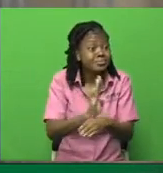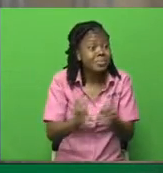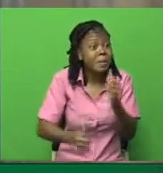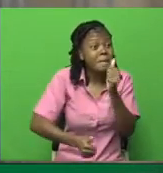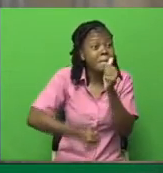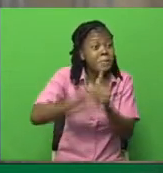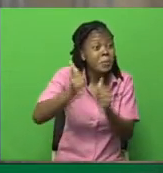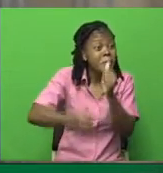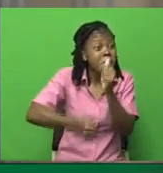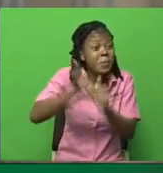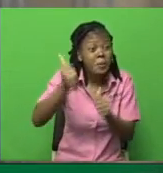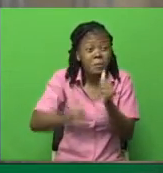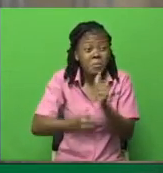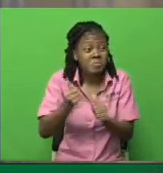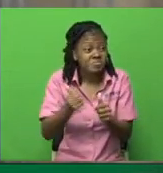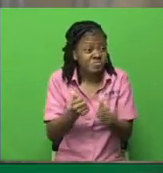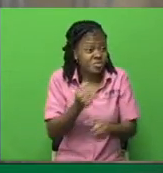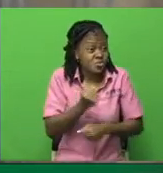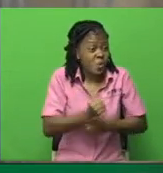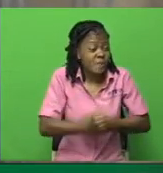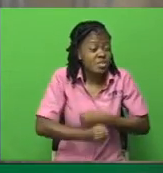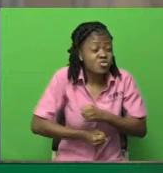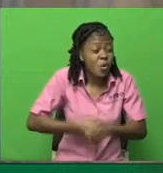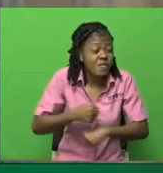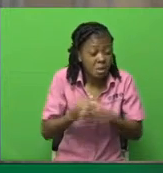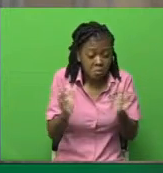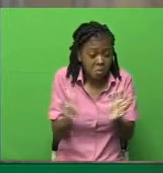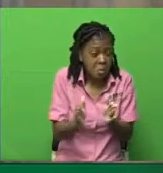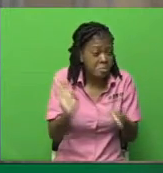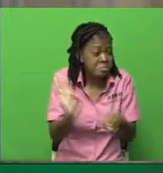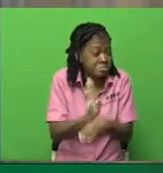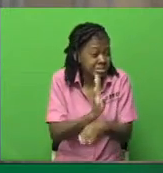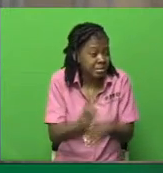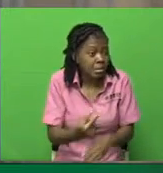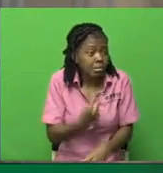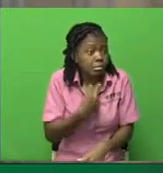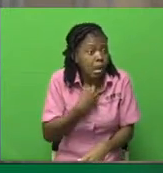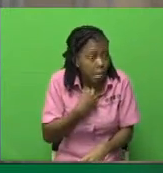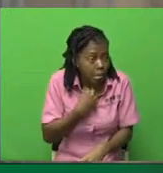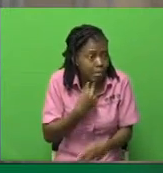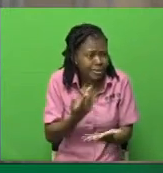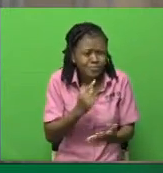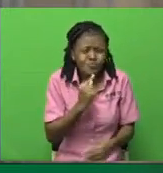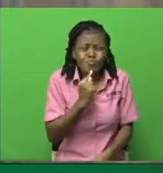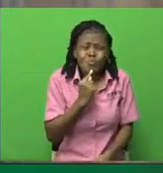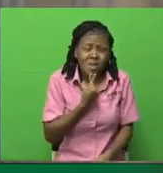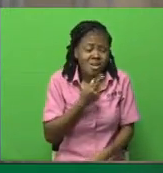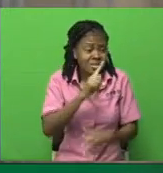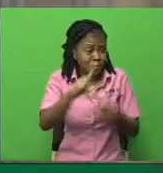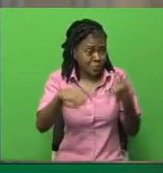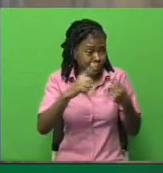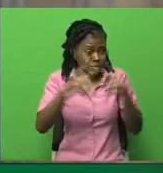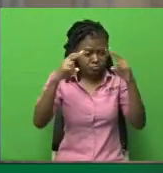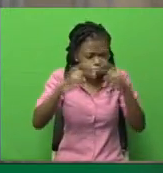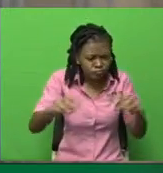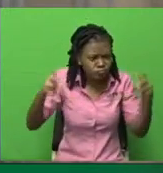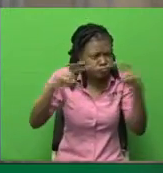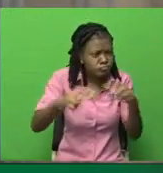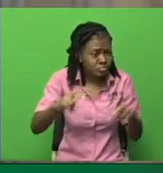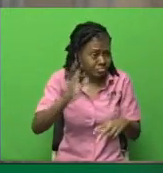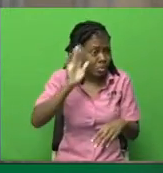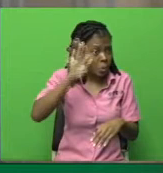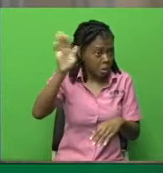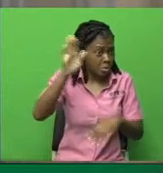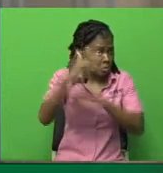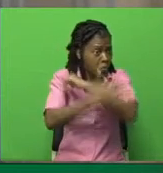and the SME sector remains severely challenged international studies and of course we know from our